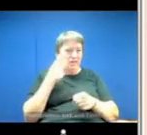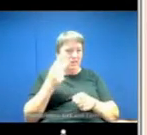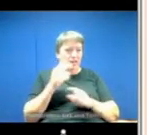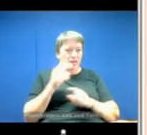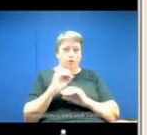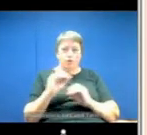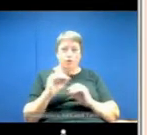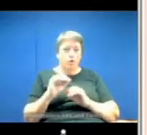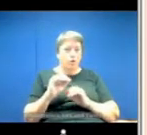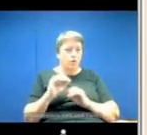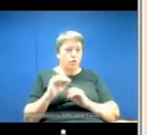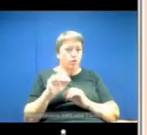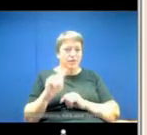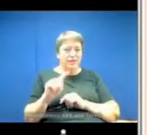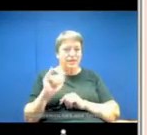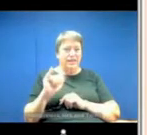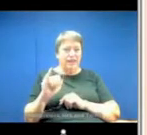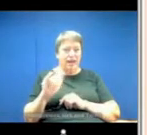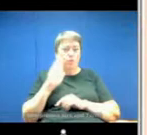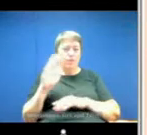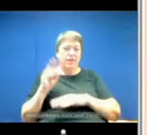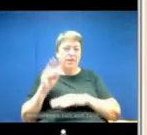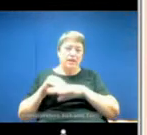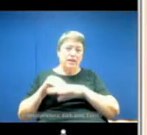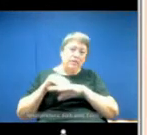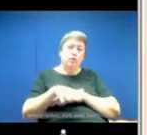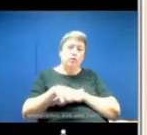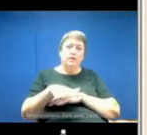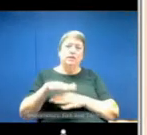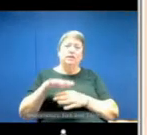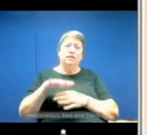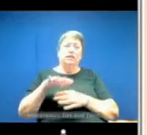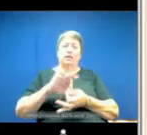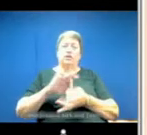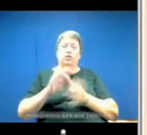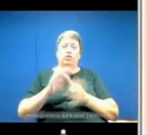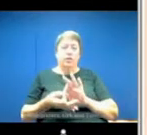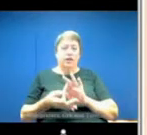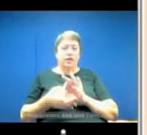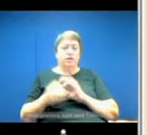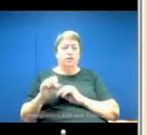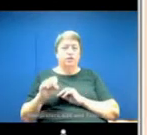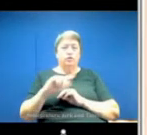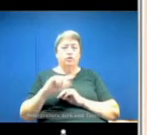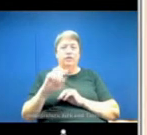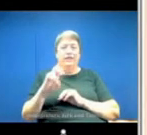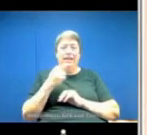will then taint the interpretation. Suzanne says it's okay if you put it on the record.